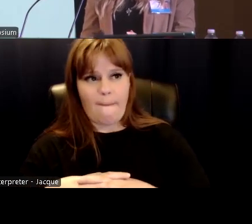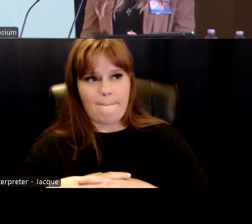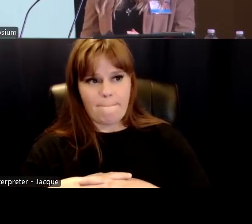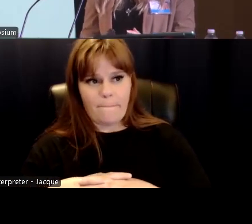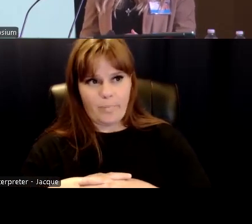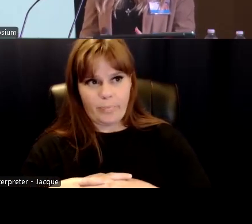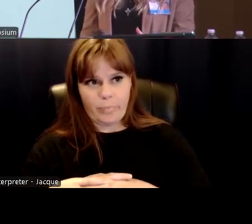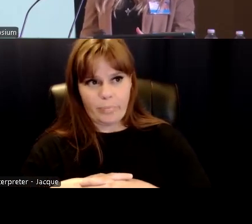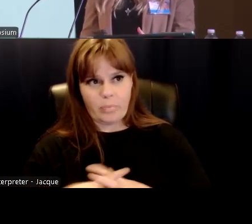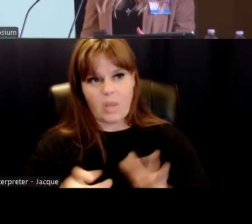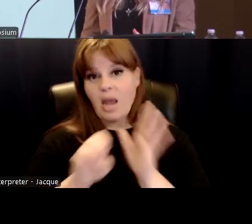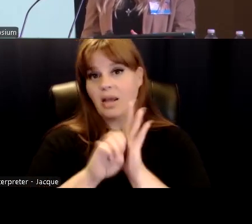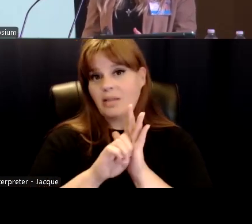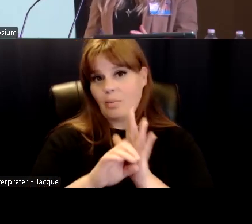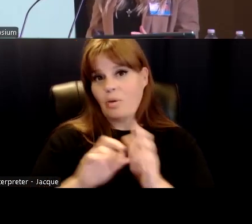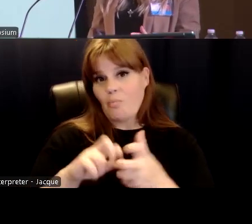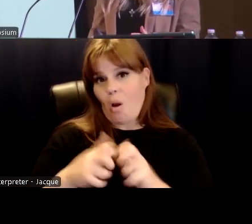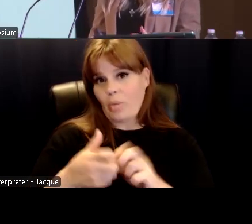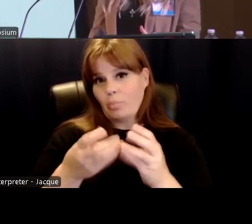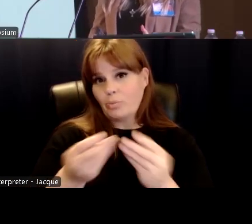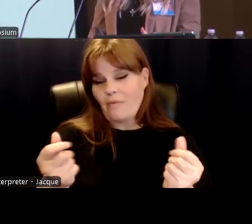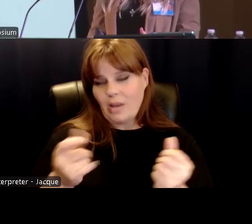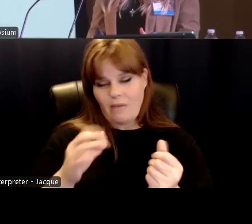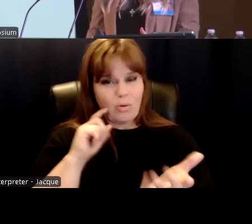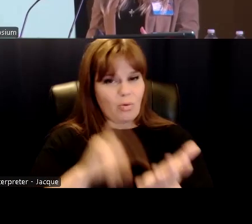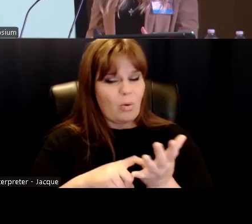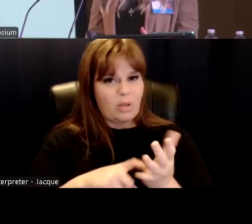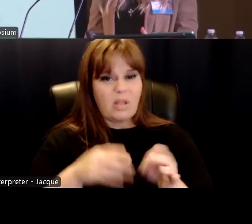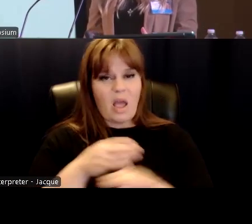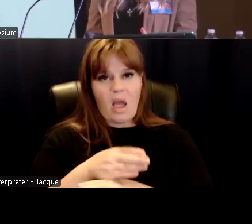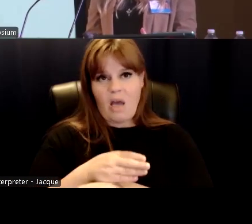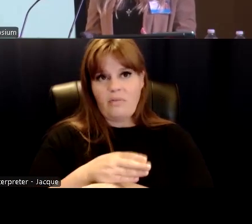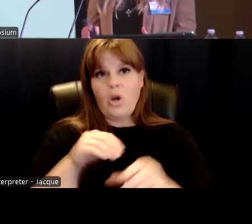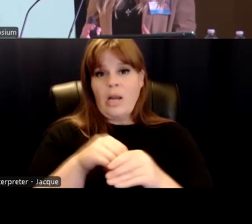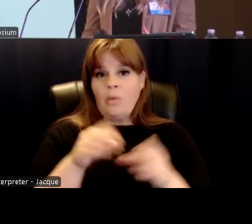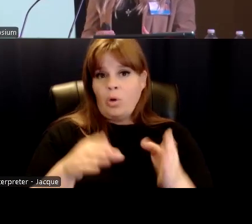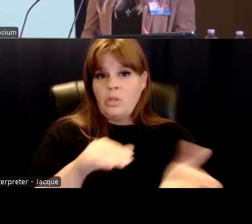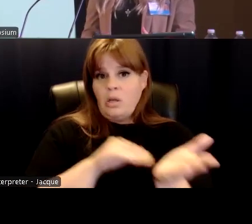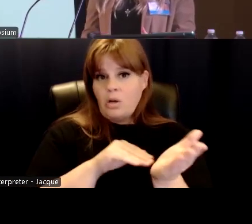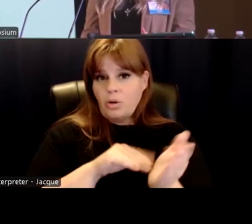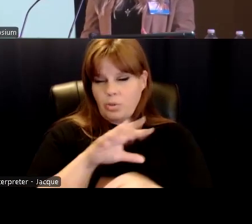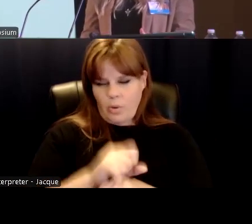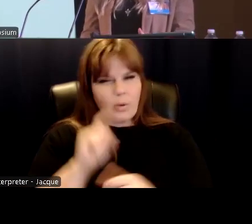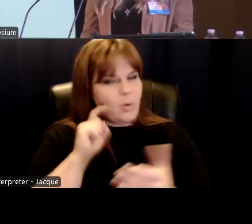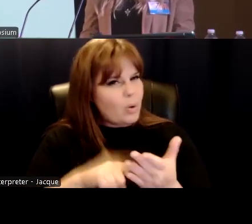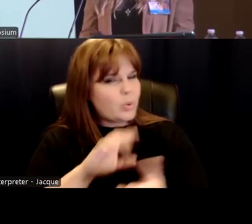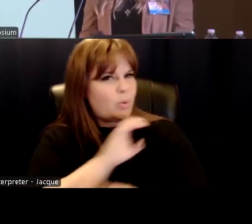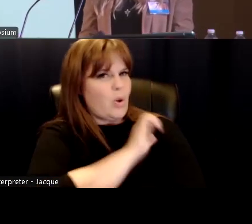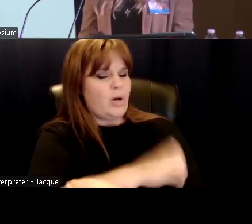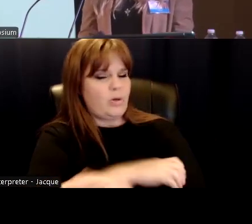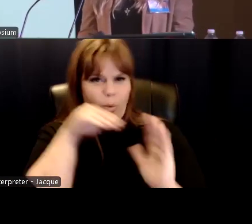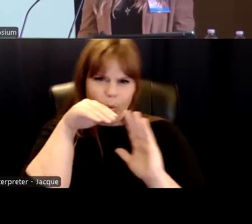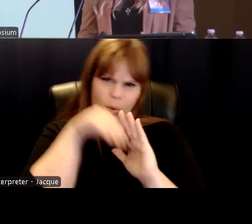An example of kind of problem solving is if you notice that after an in-person doctor's appointment, your energy levels dropped pretty